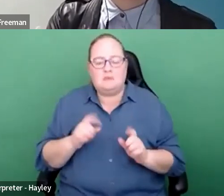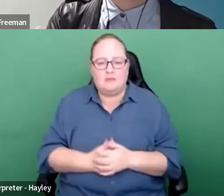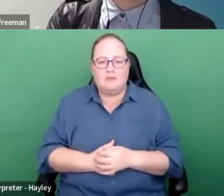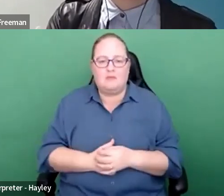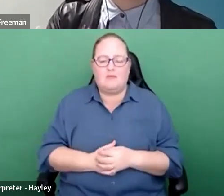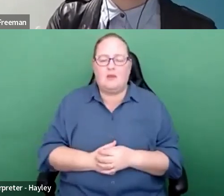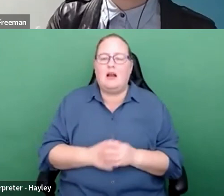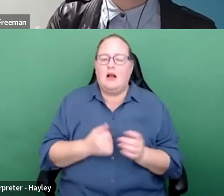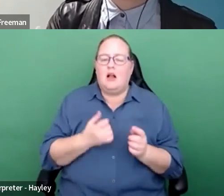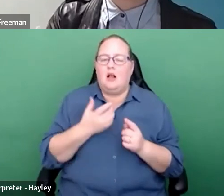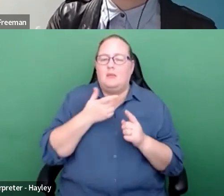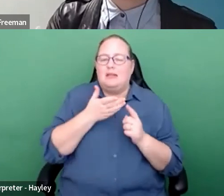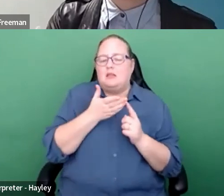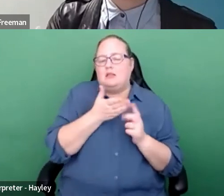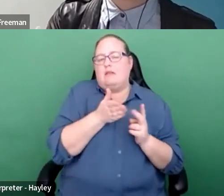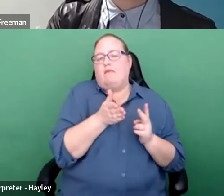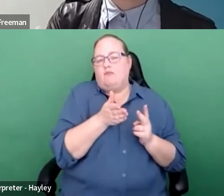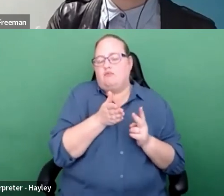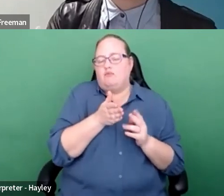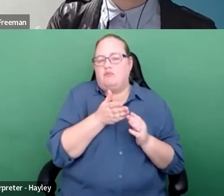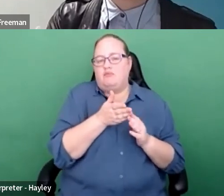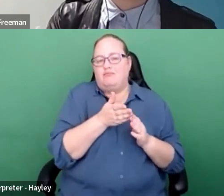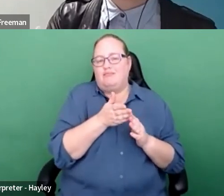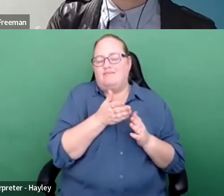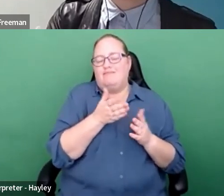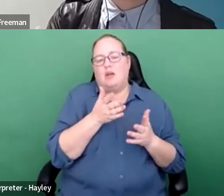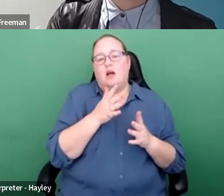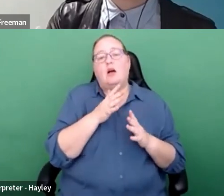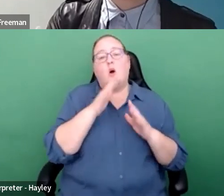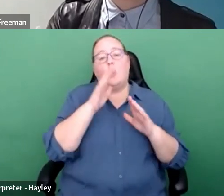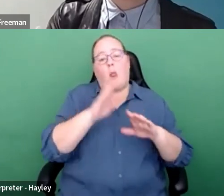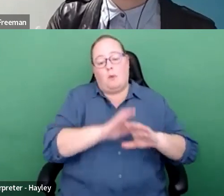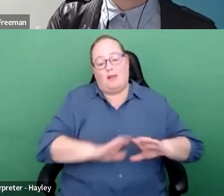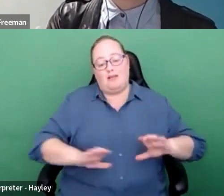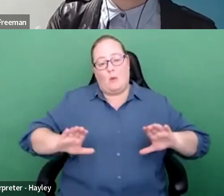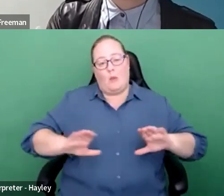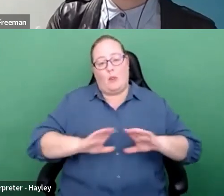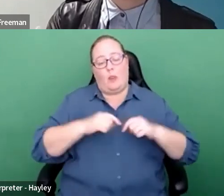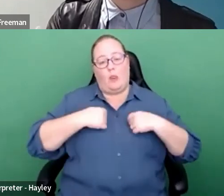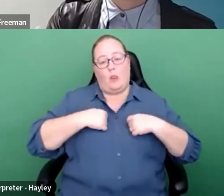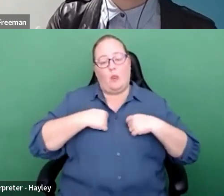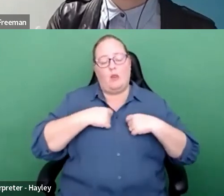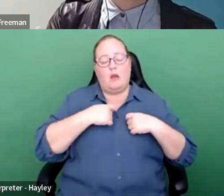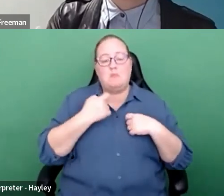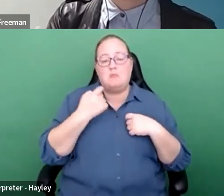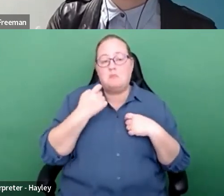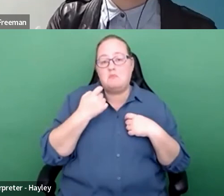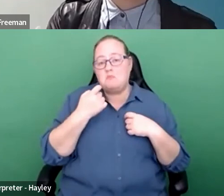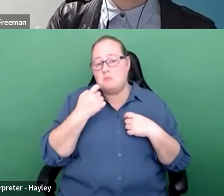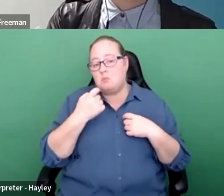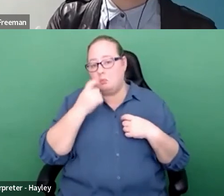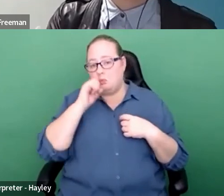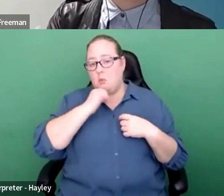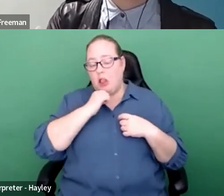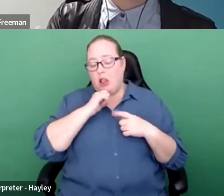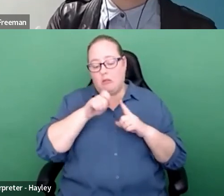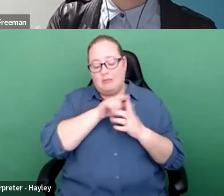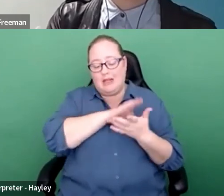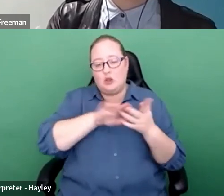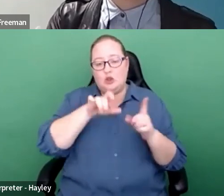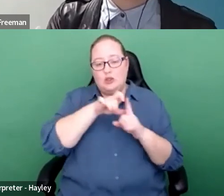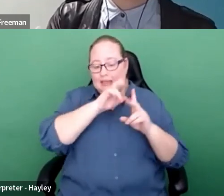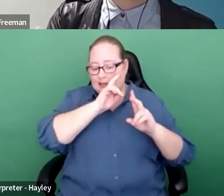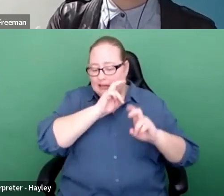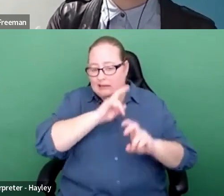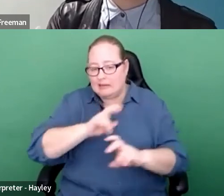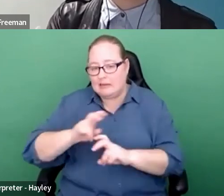but I'm thinking of context in the global south, right, where I'm looking to do my PhD fieldwork, and with a lot of my interlocutors who will be potentially